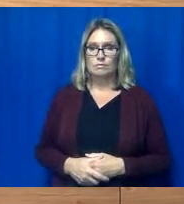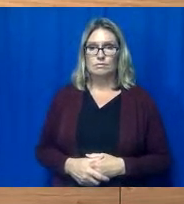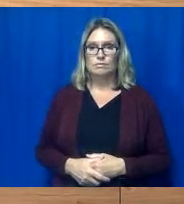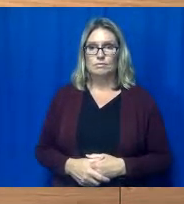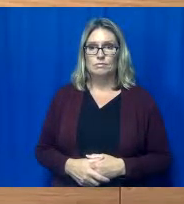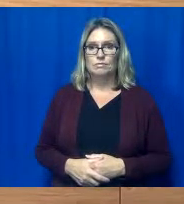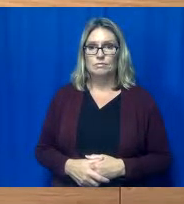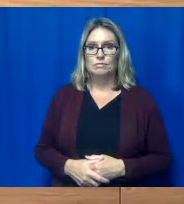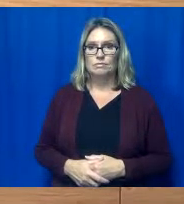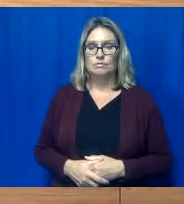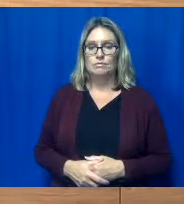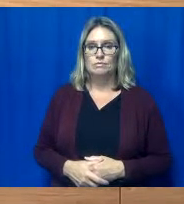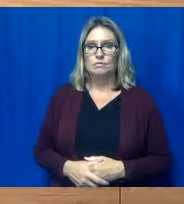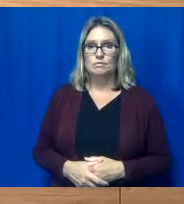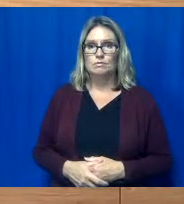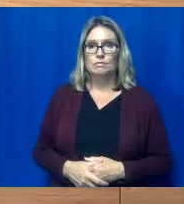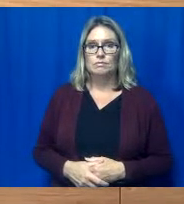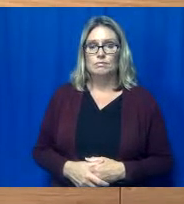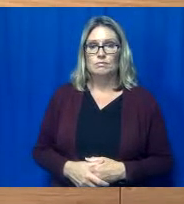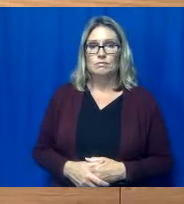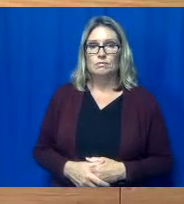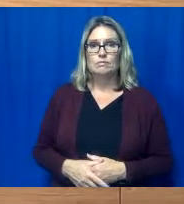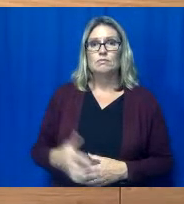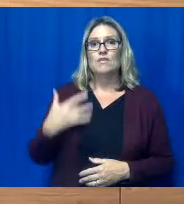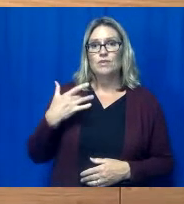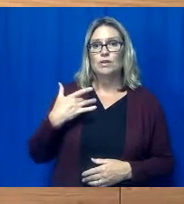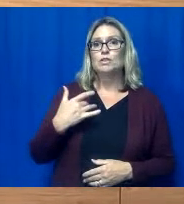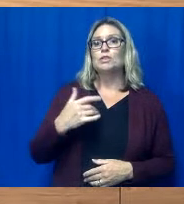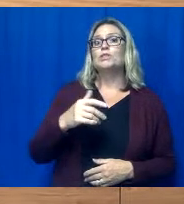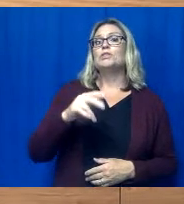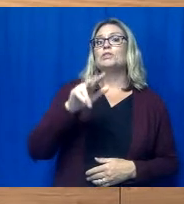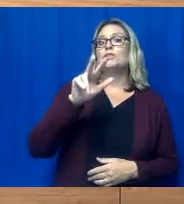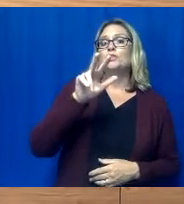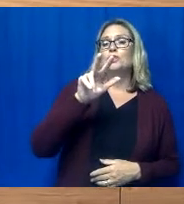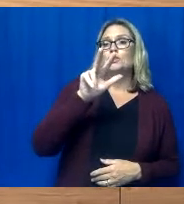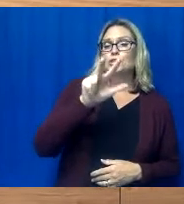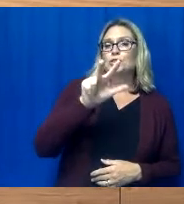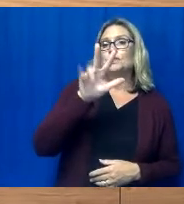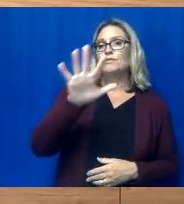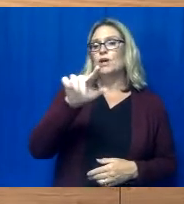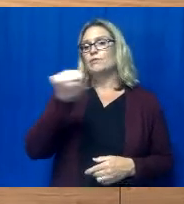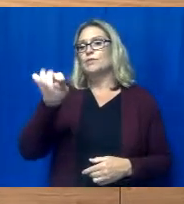between 35 and 40 hospitalizations.